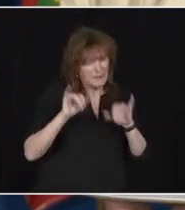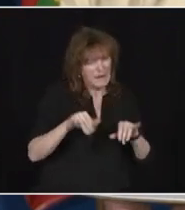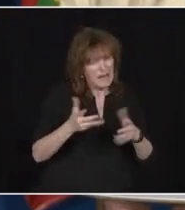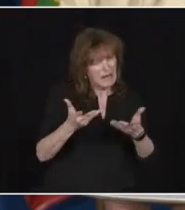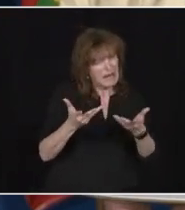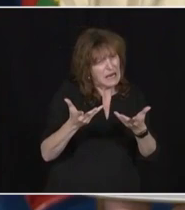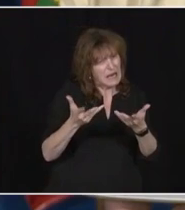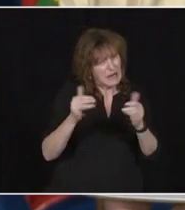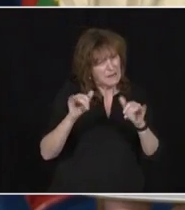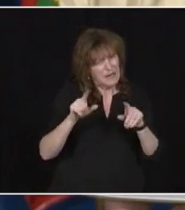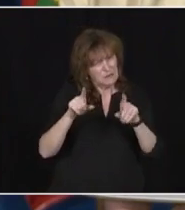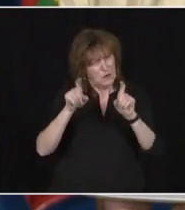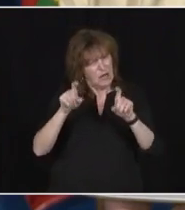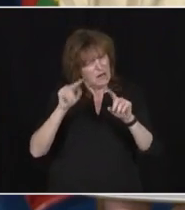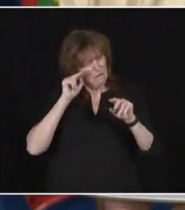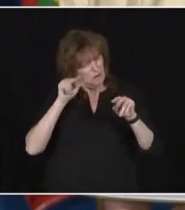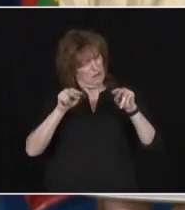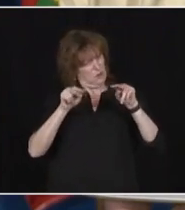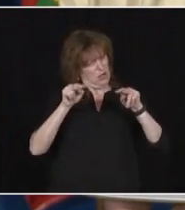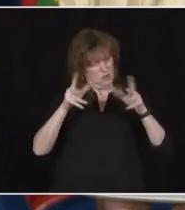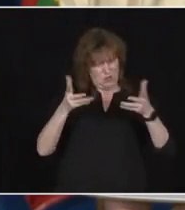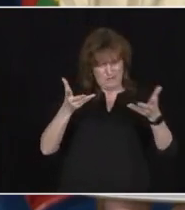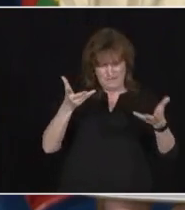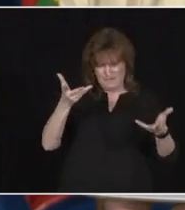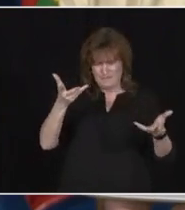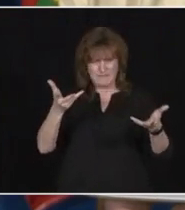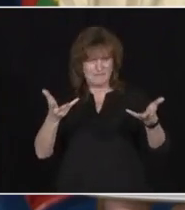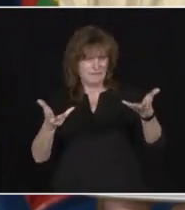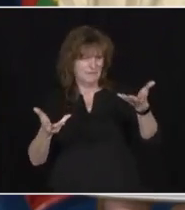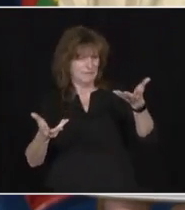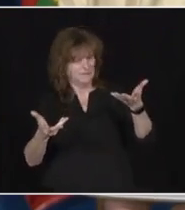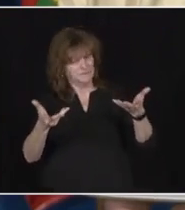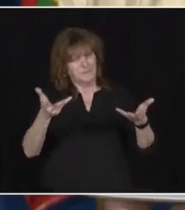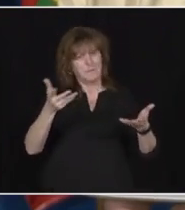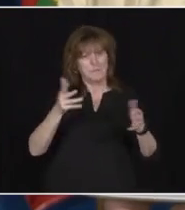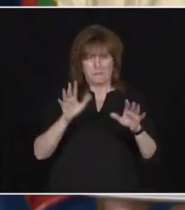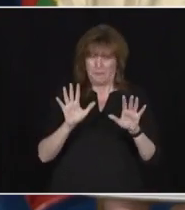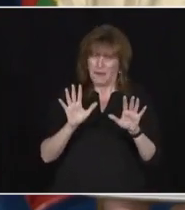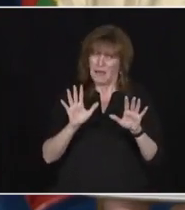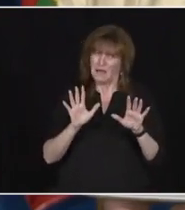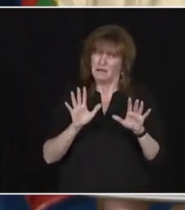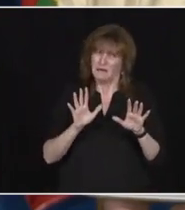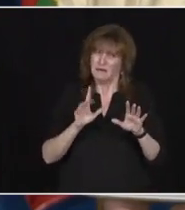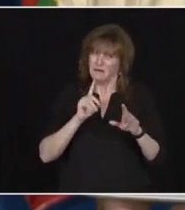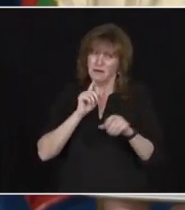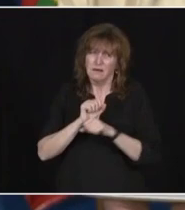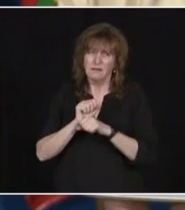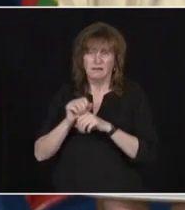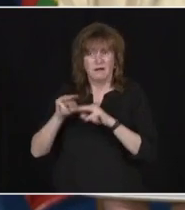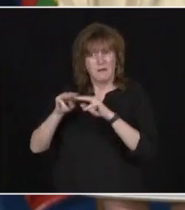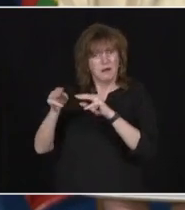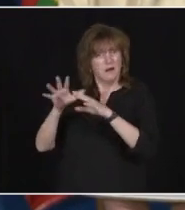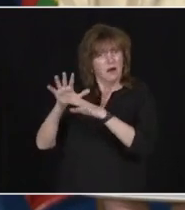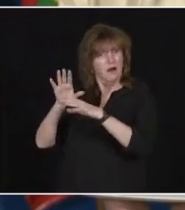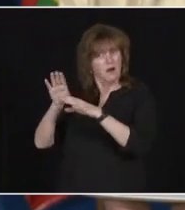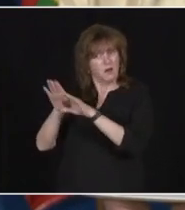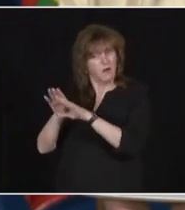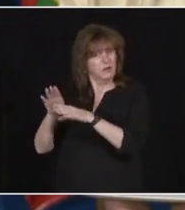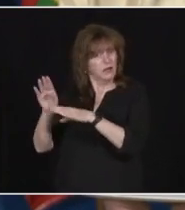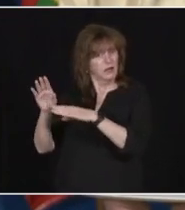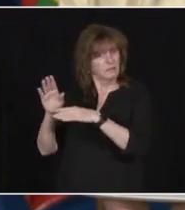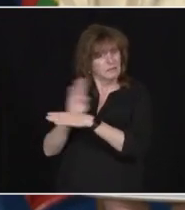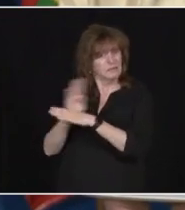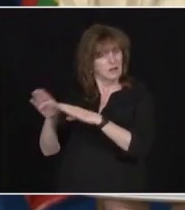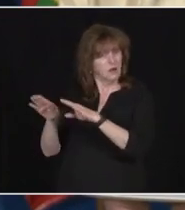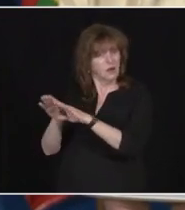to balance. Matter of fact, I can assure you, if businesses were closed in Mississauga, they're going to areas that border